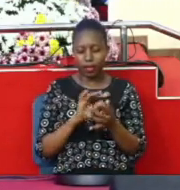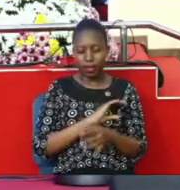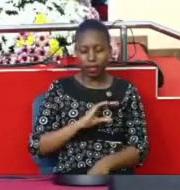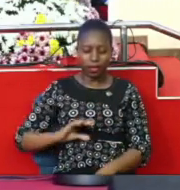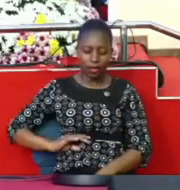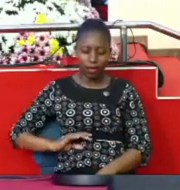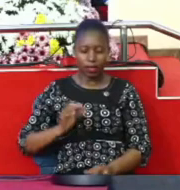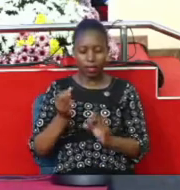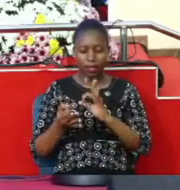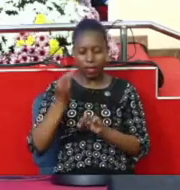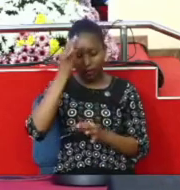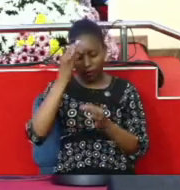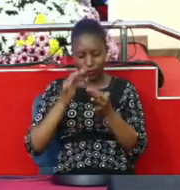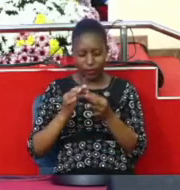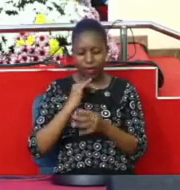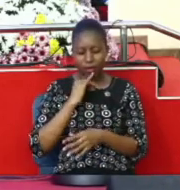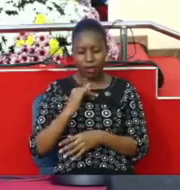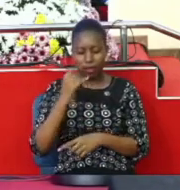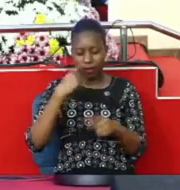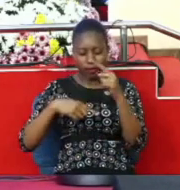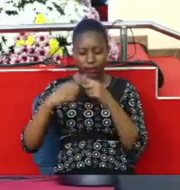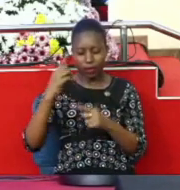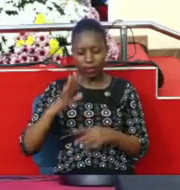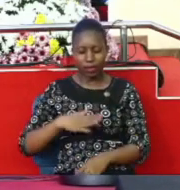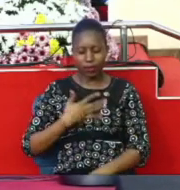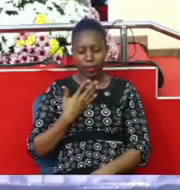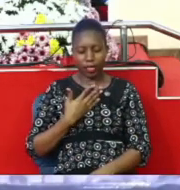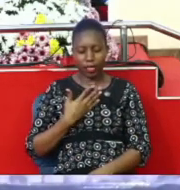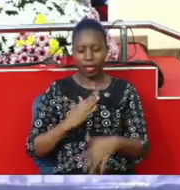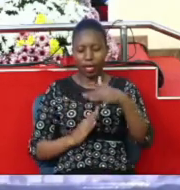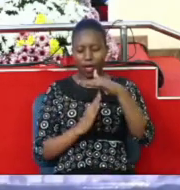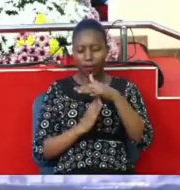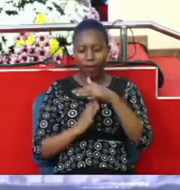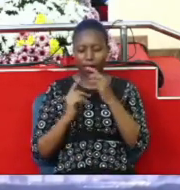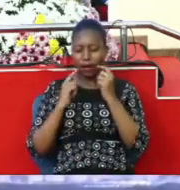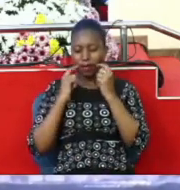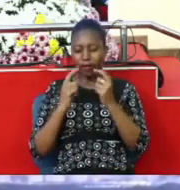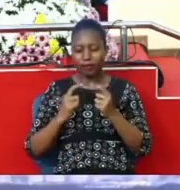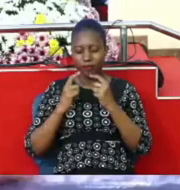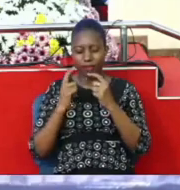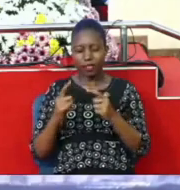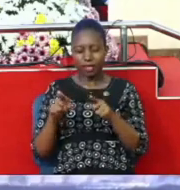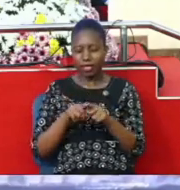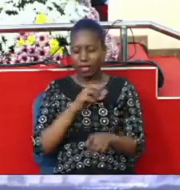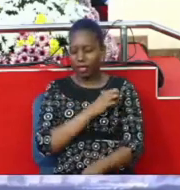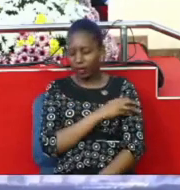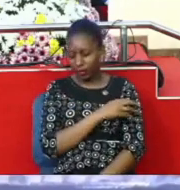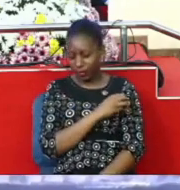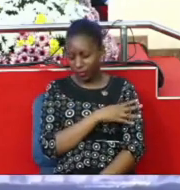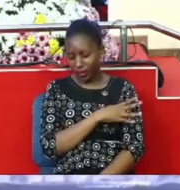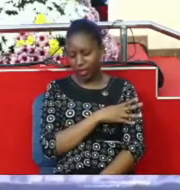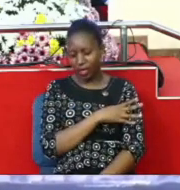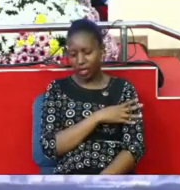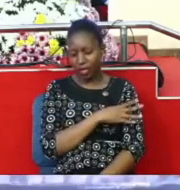victory over sin, over anxiety, it is over everything in my situation